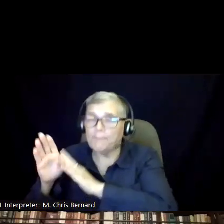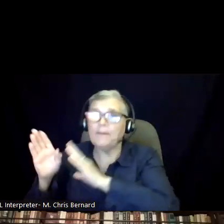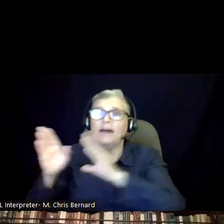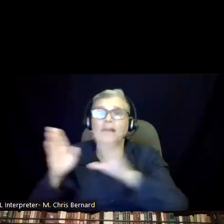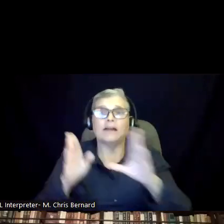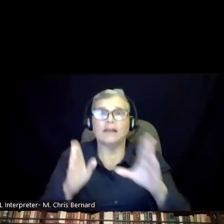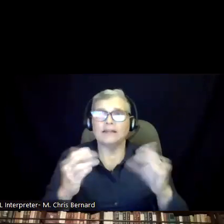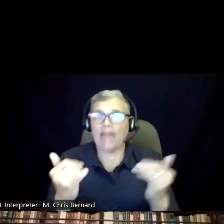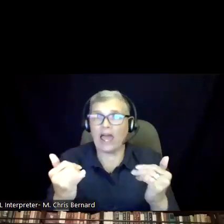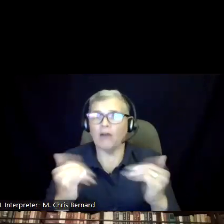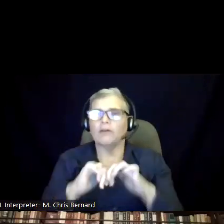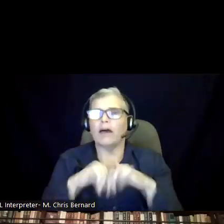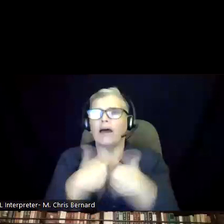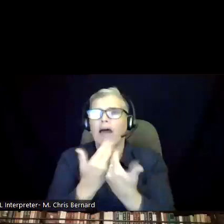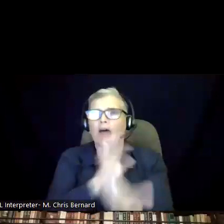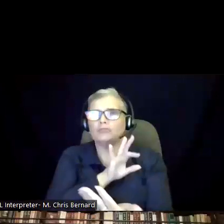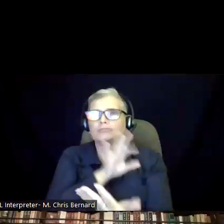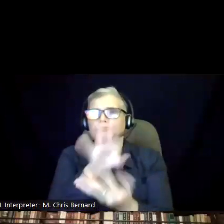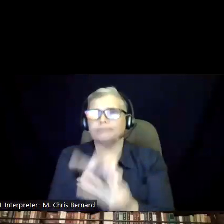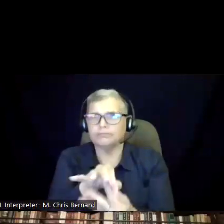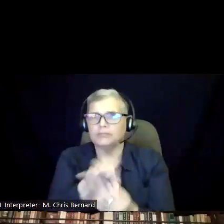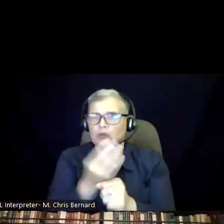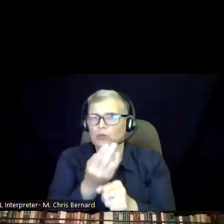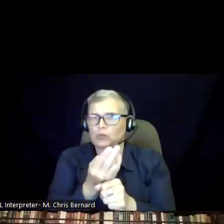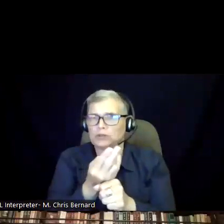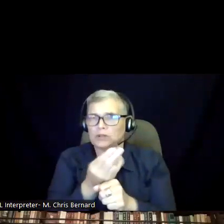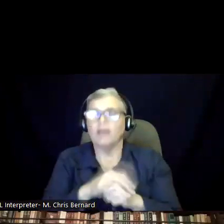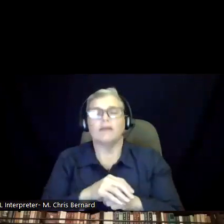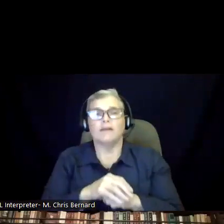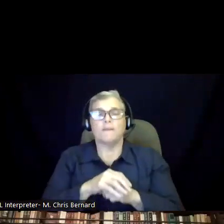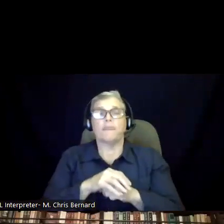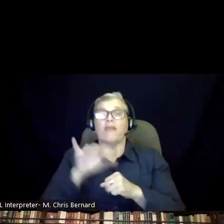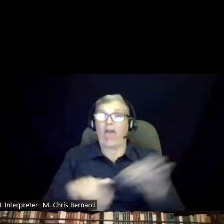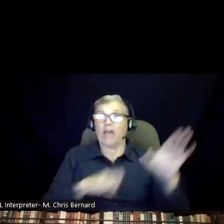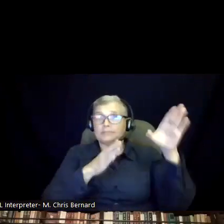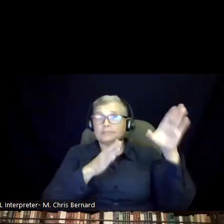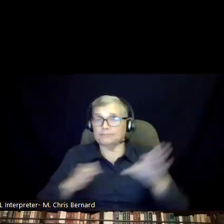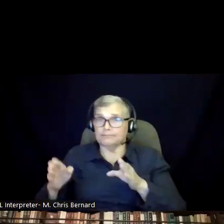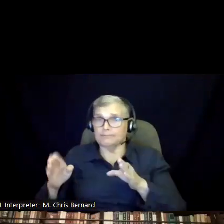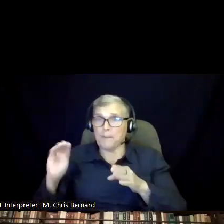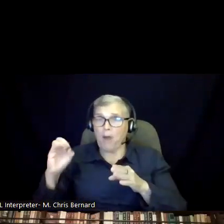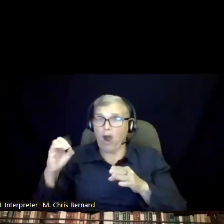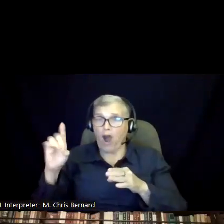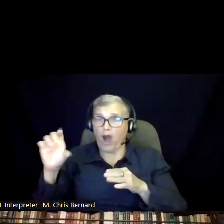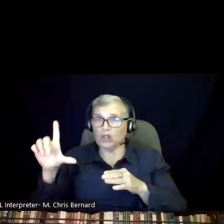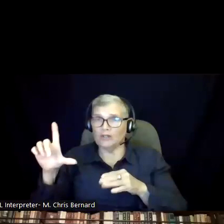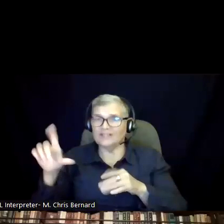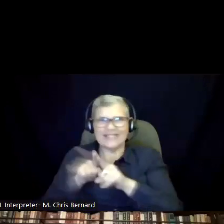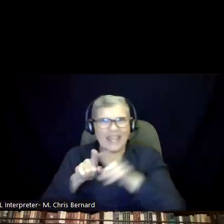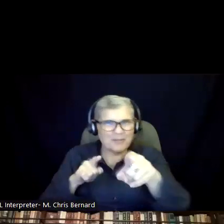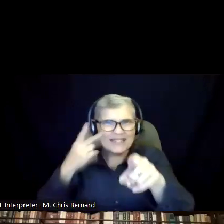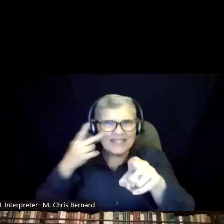model is, as it's been explained to me and as I understand it, is a model like a model airplane. It's a